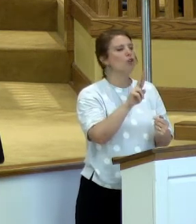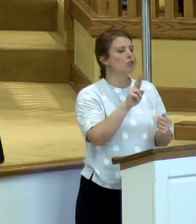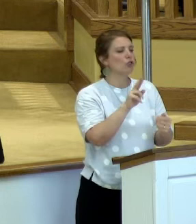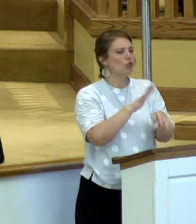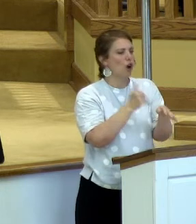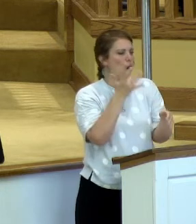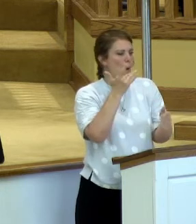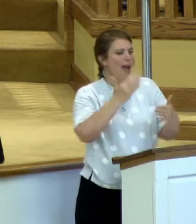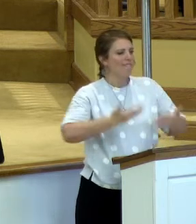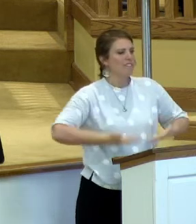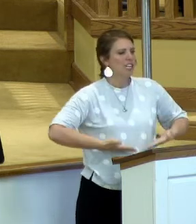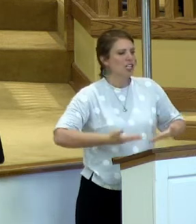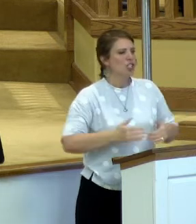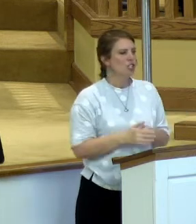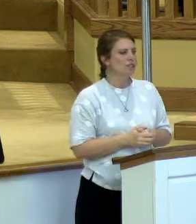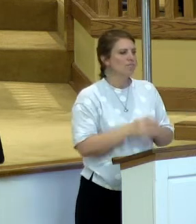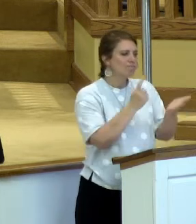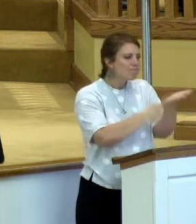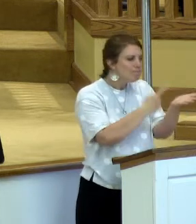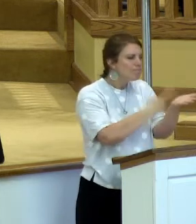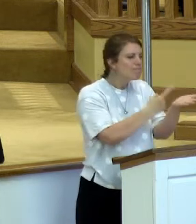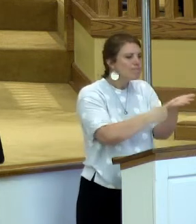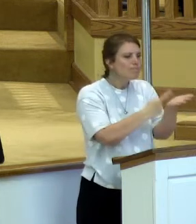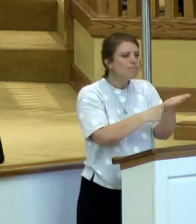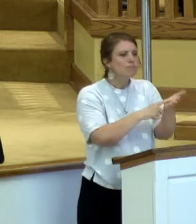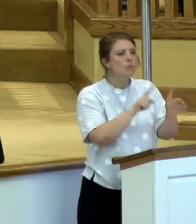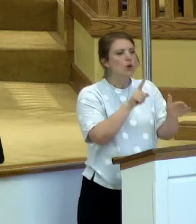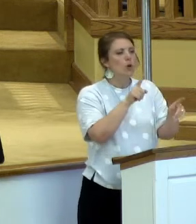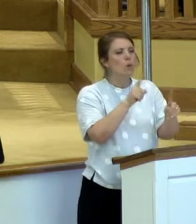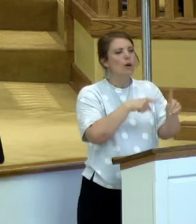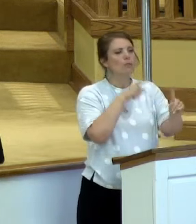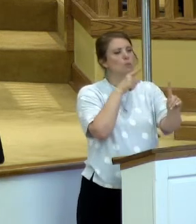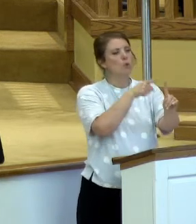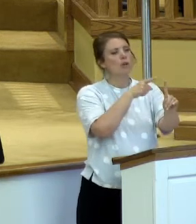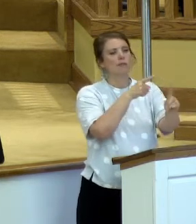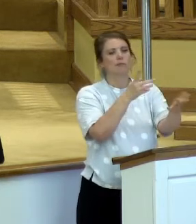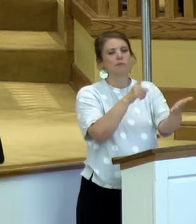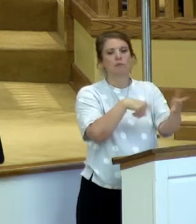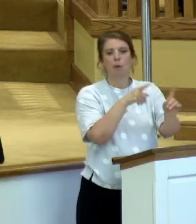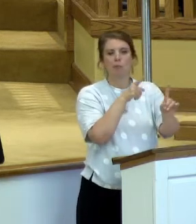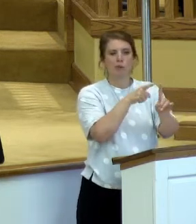Why do we do invitations? And go ahead and have a discussion on that, all right? I think I'm coming down to the milk group.